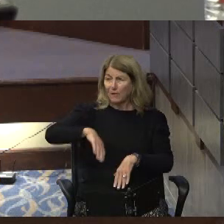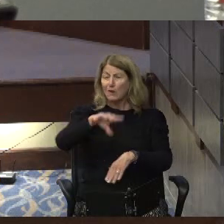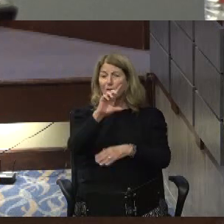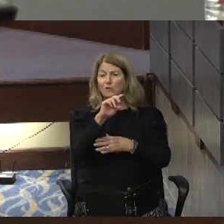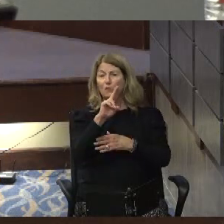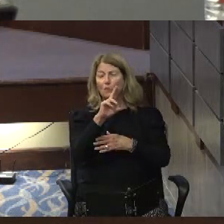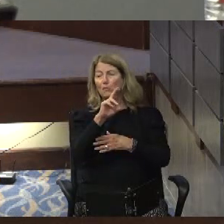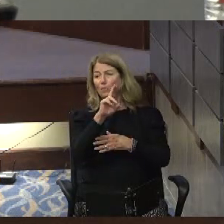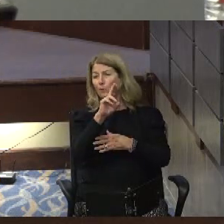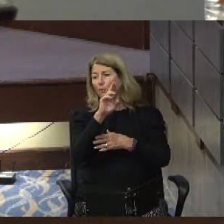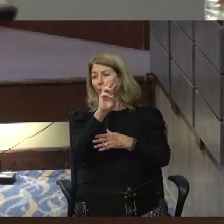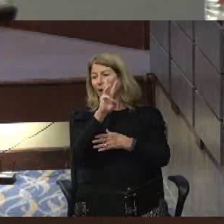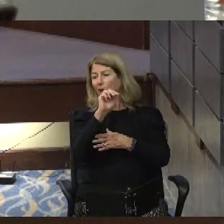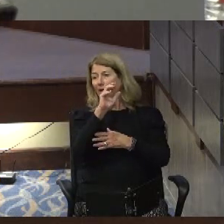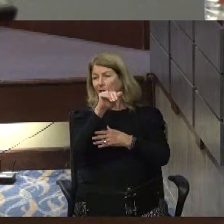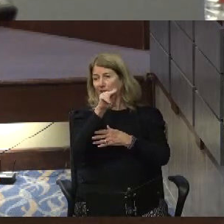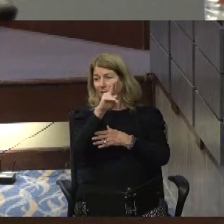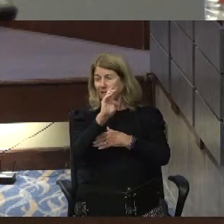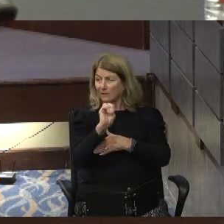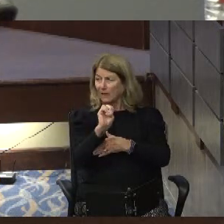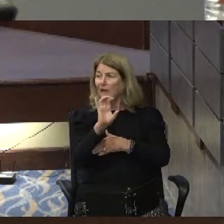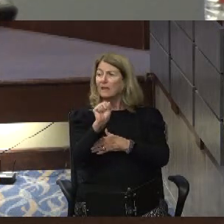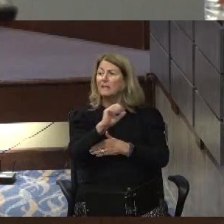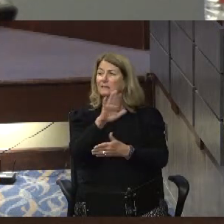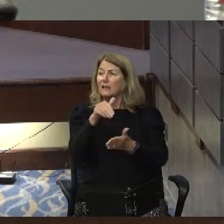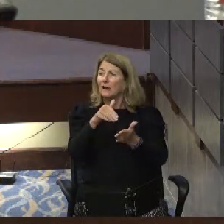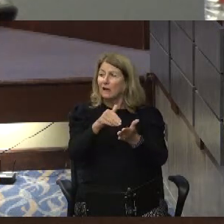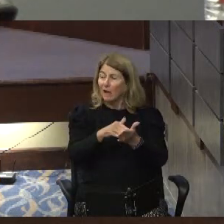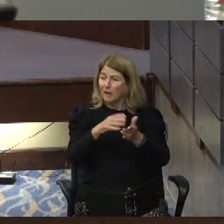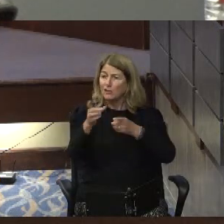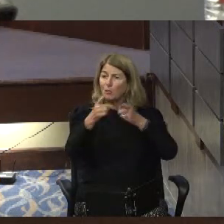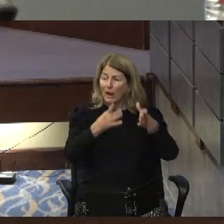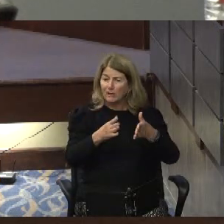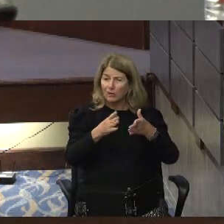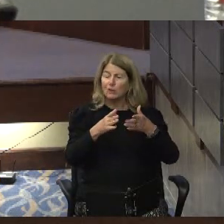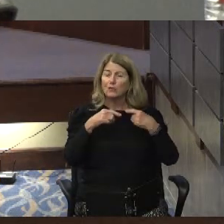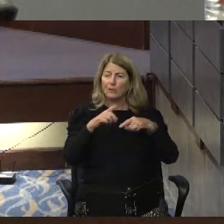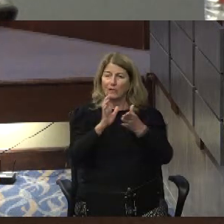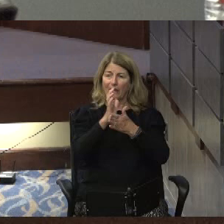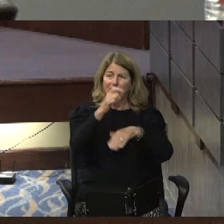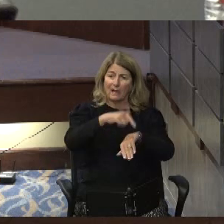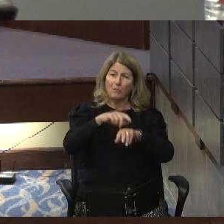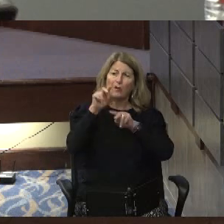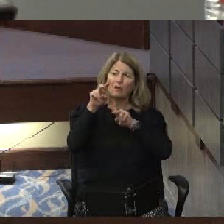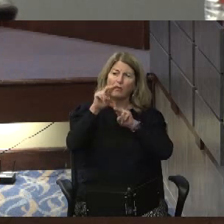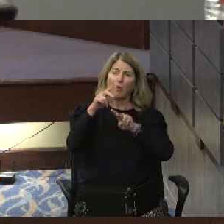zoo director during that search process, so looking forward to that as well.